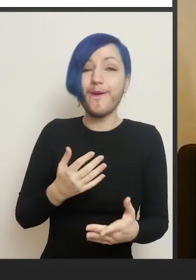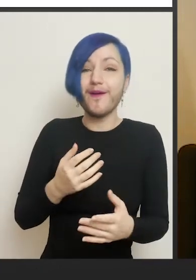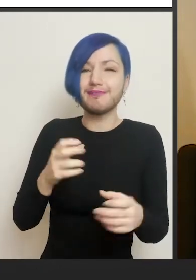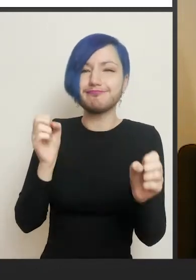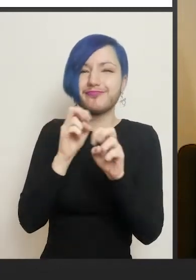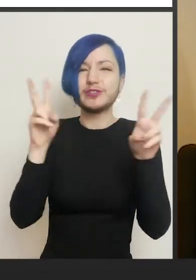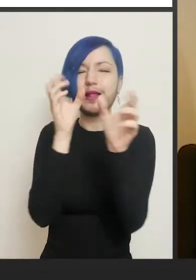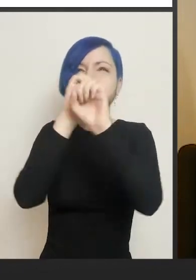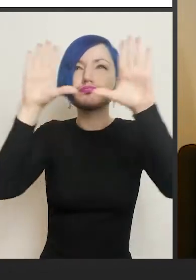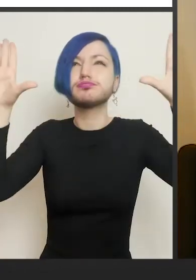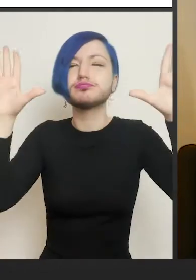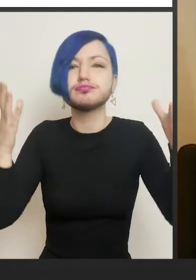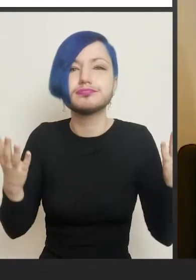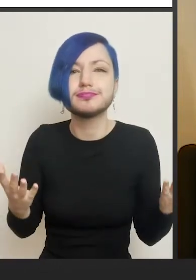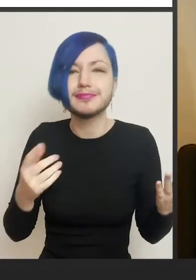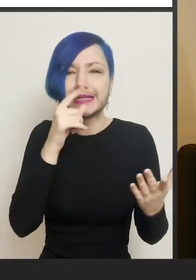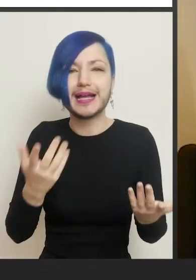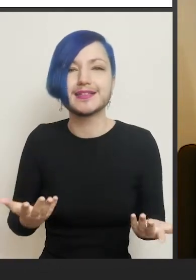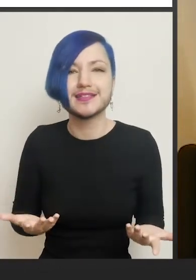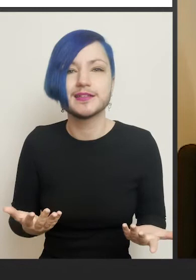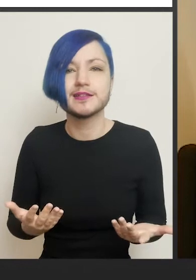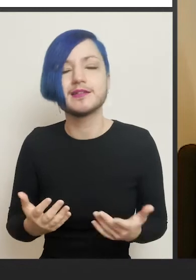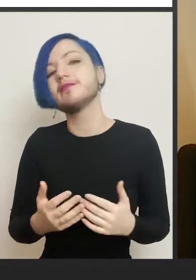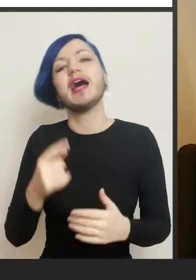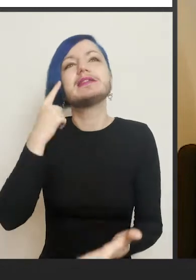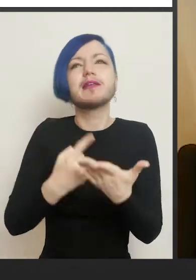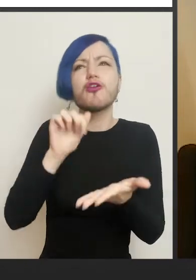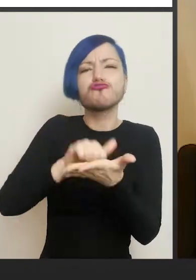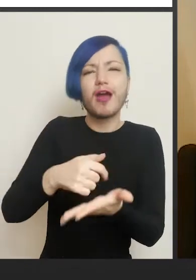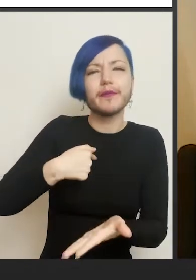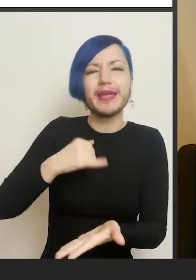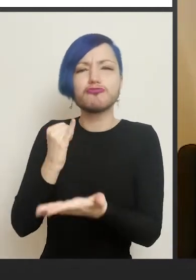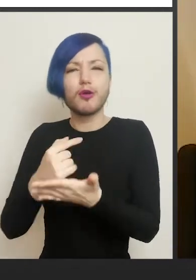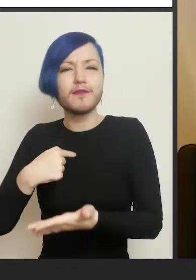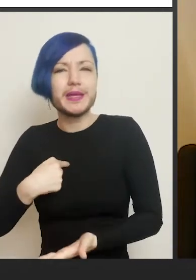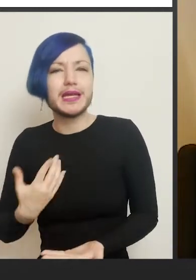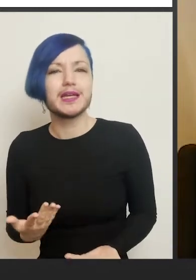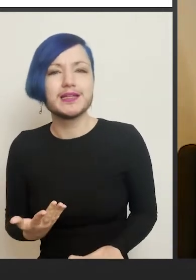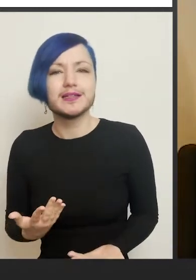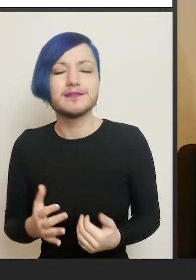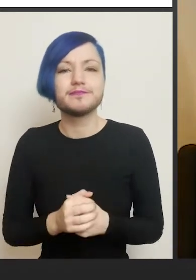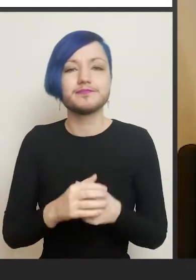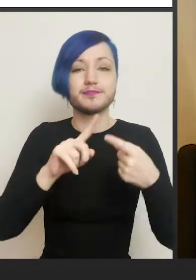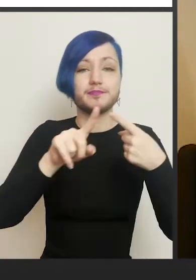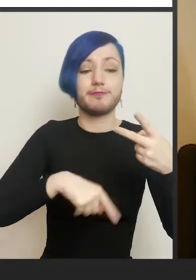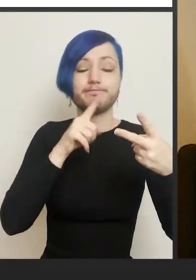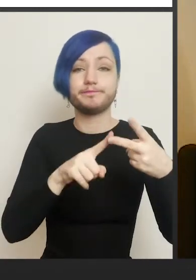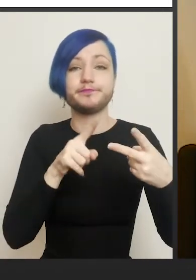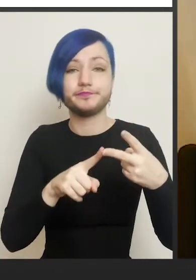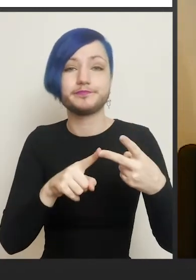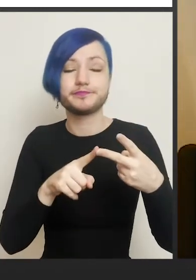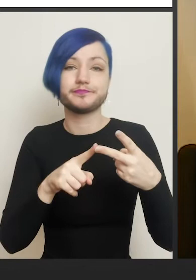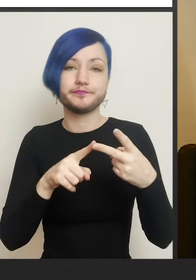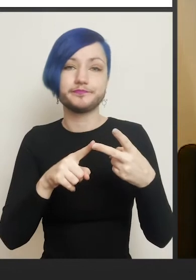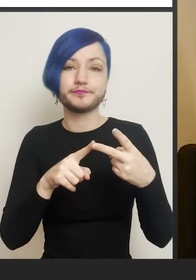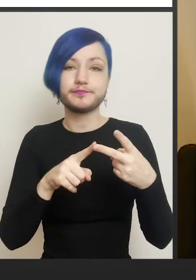can visualize and see whether anything would work for me. But another reason is, and this is really